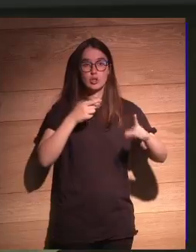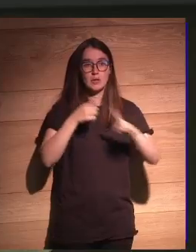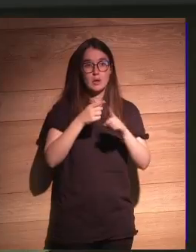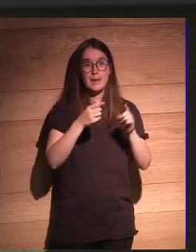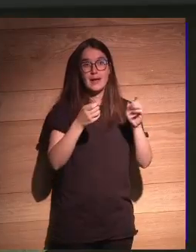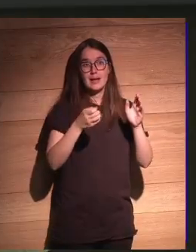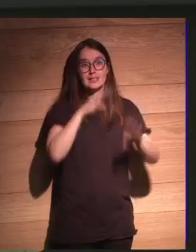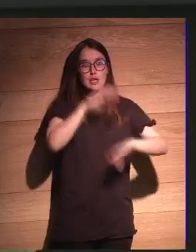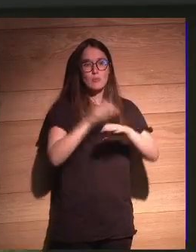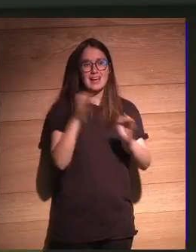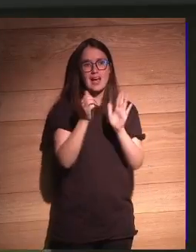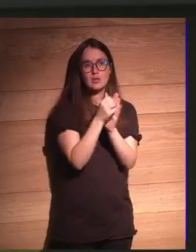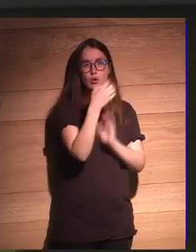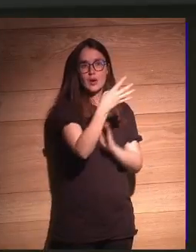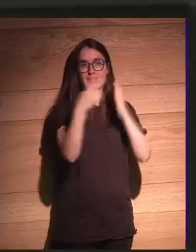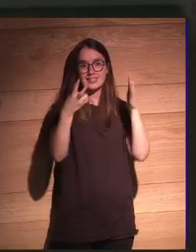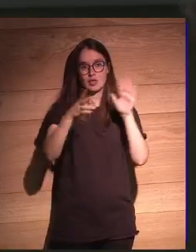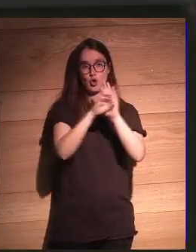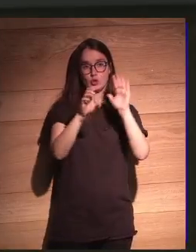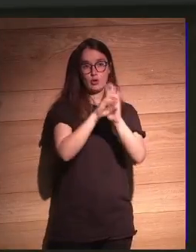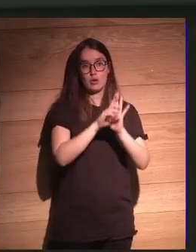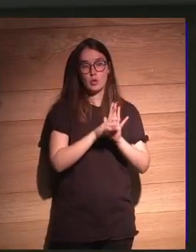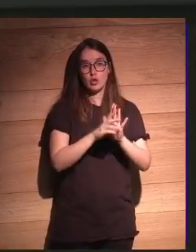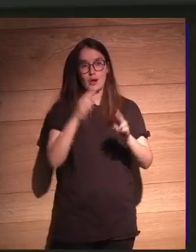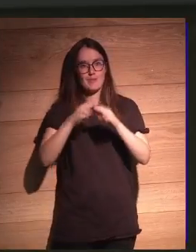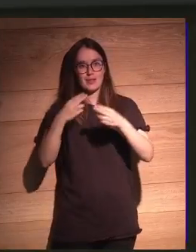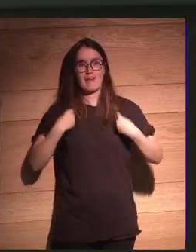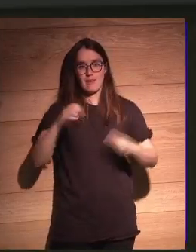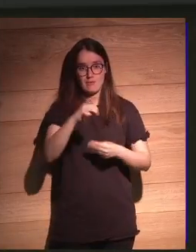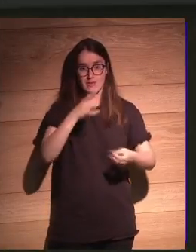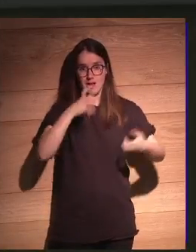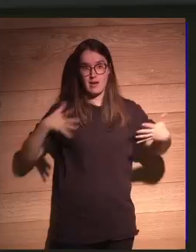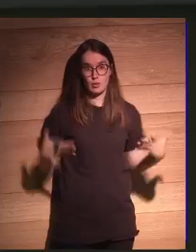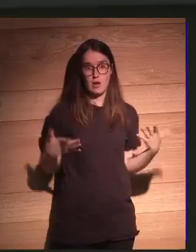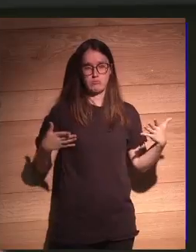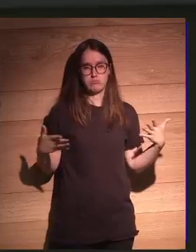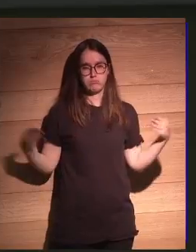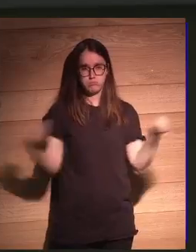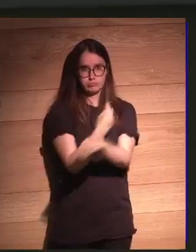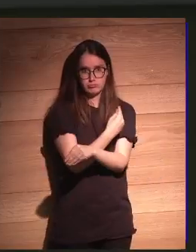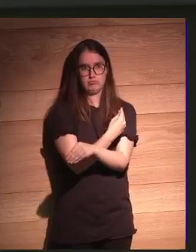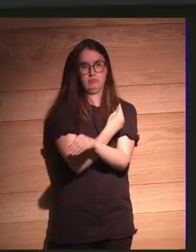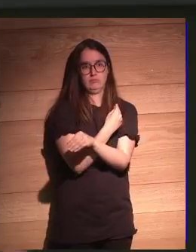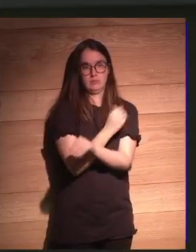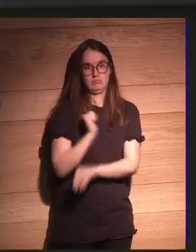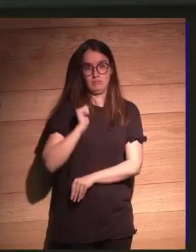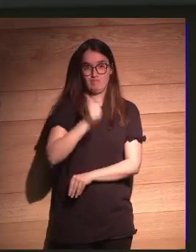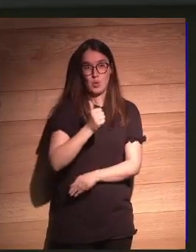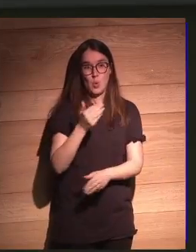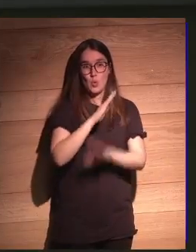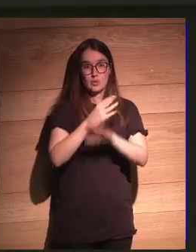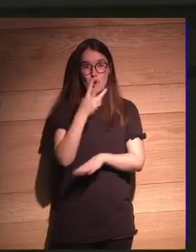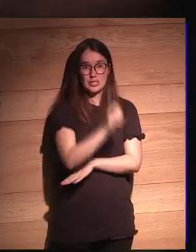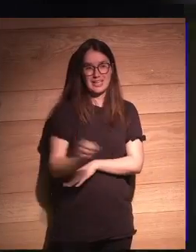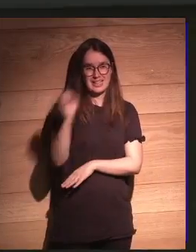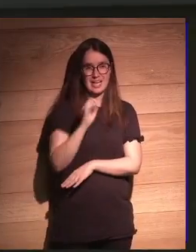do. So Article 47 of the Constitution is fulfilled, and that crosses with the housing policy that is being